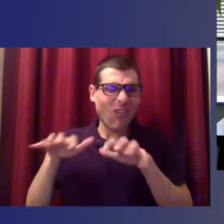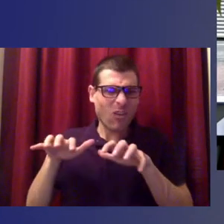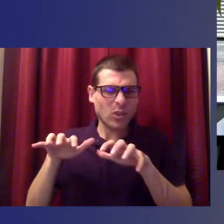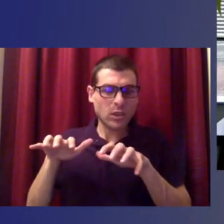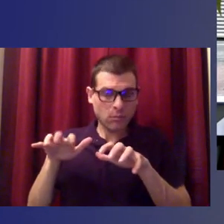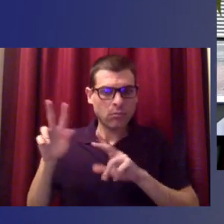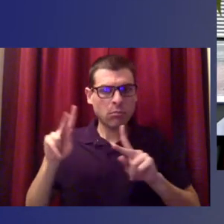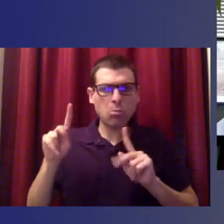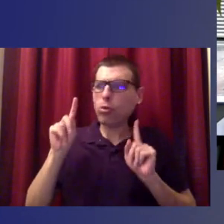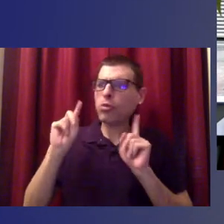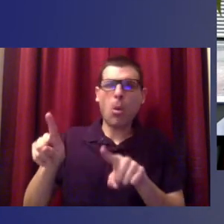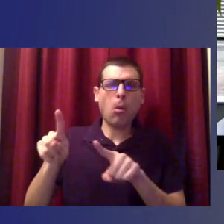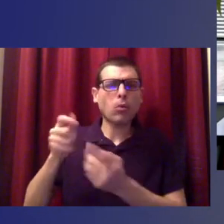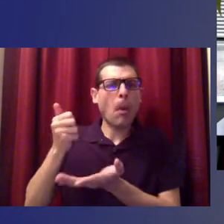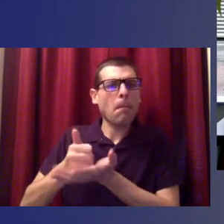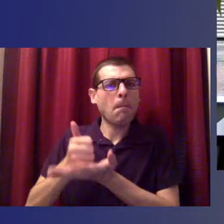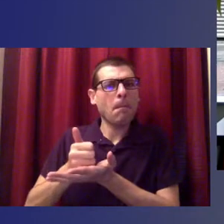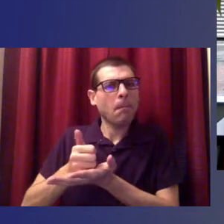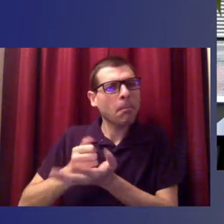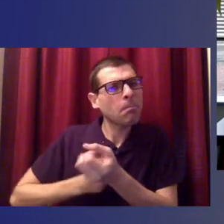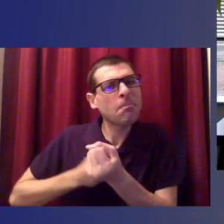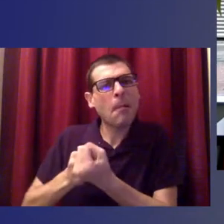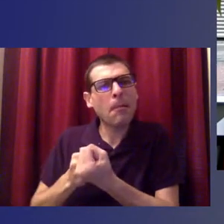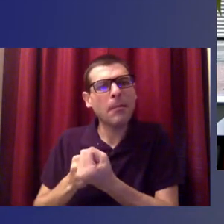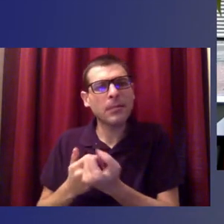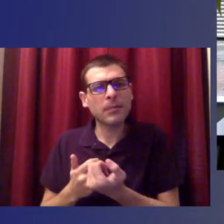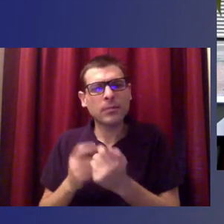Looking to them,